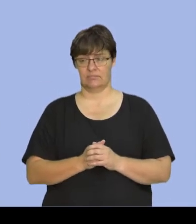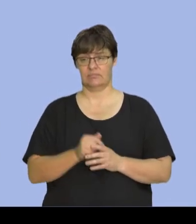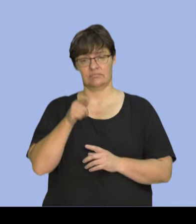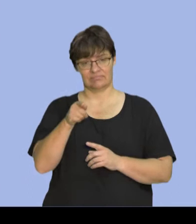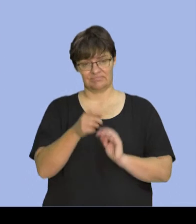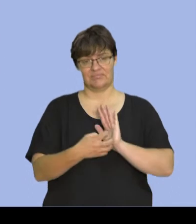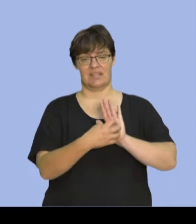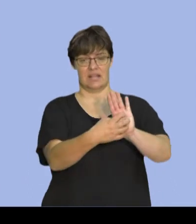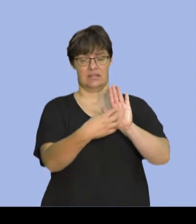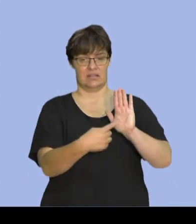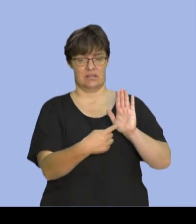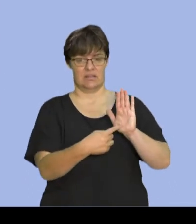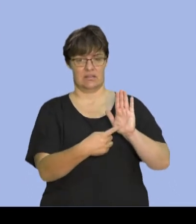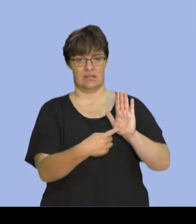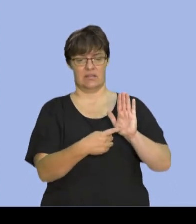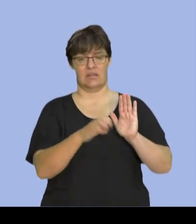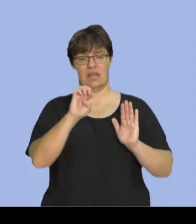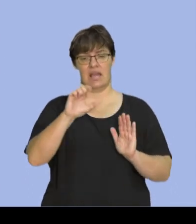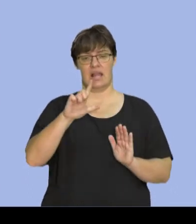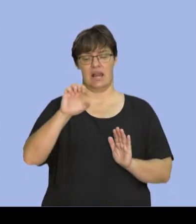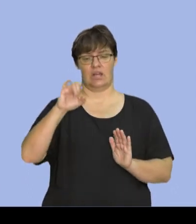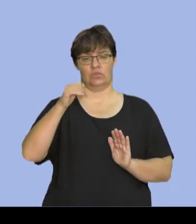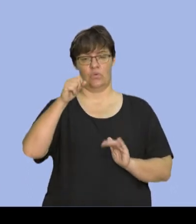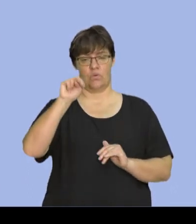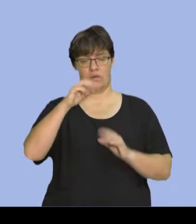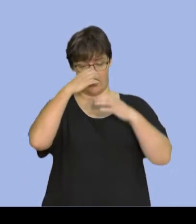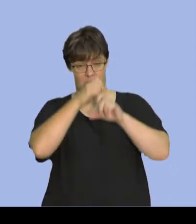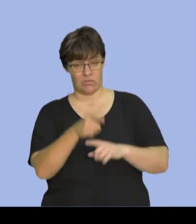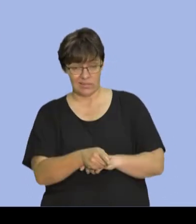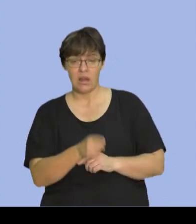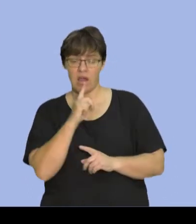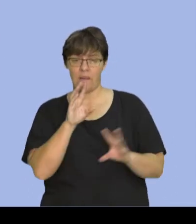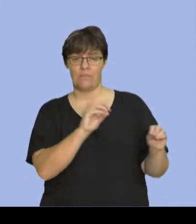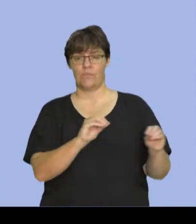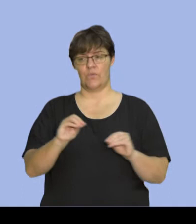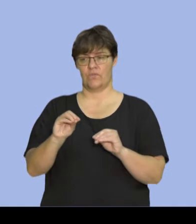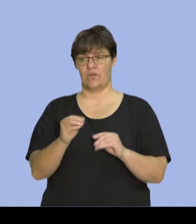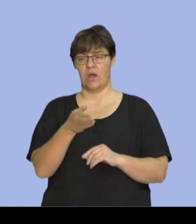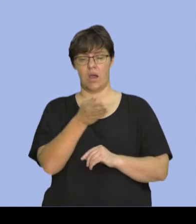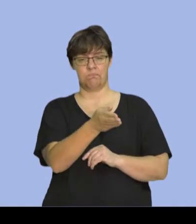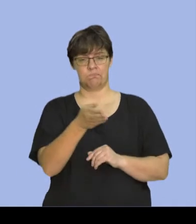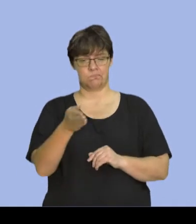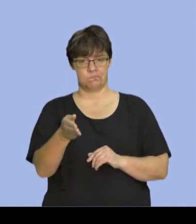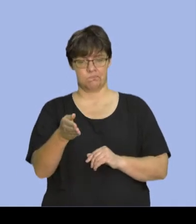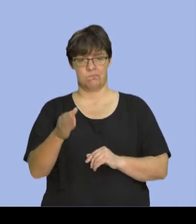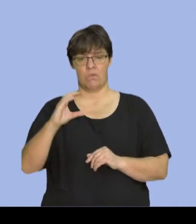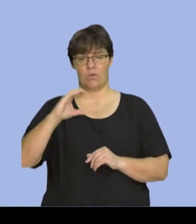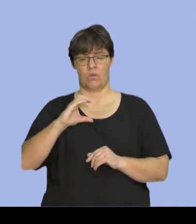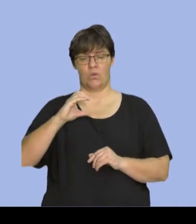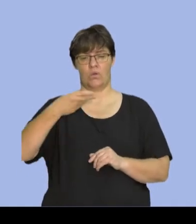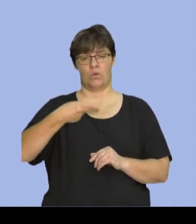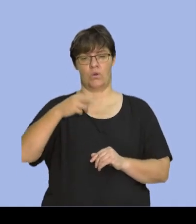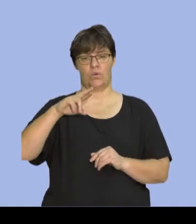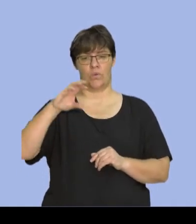Here's an illustration of an electron micrograph showing you the movement and the presence of chromatids and how